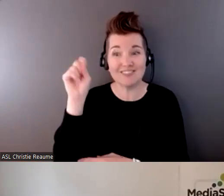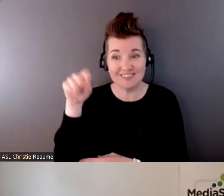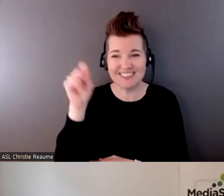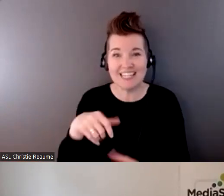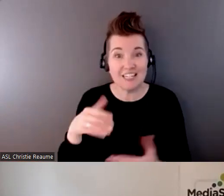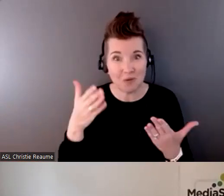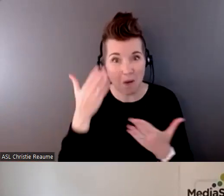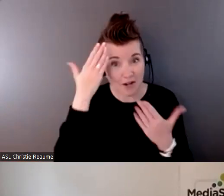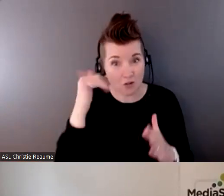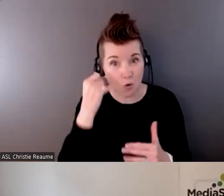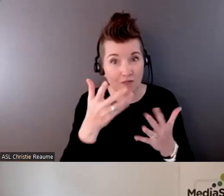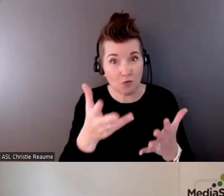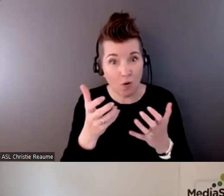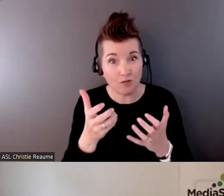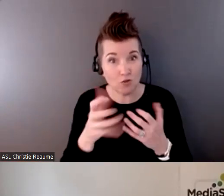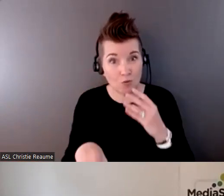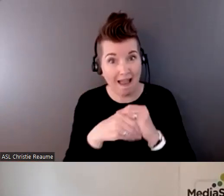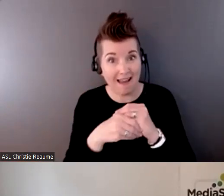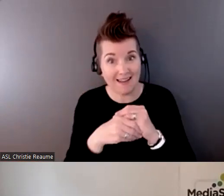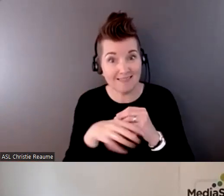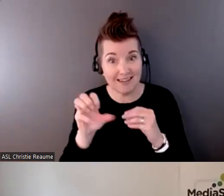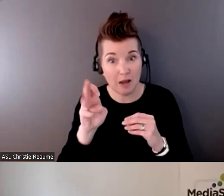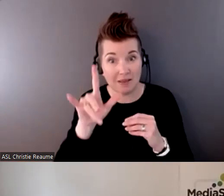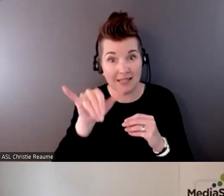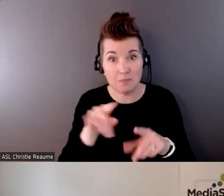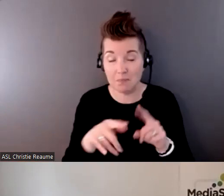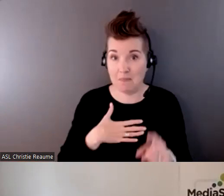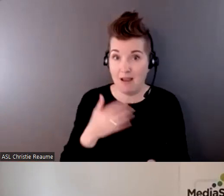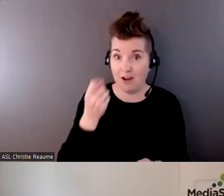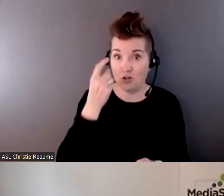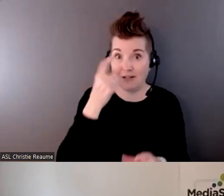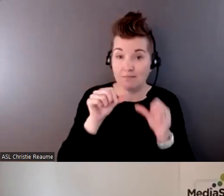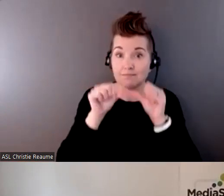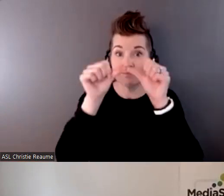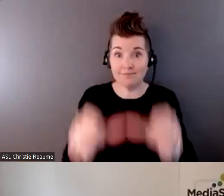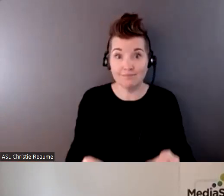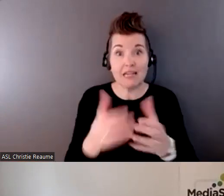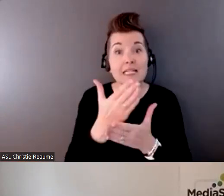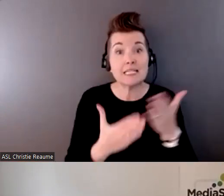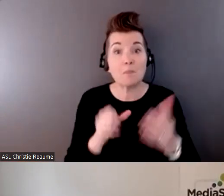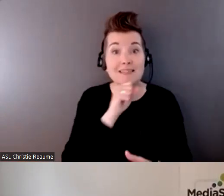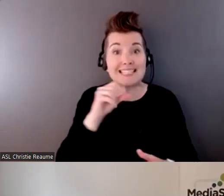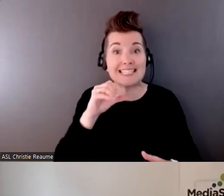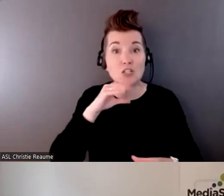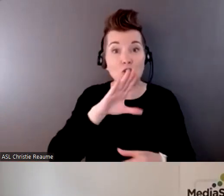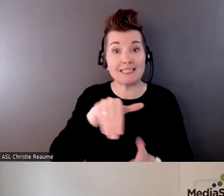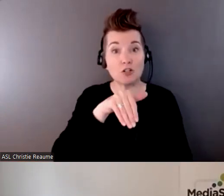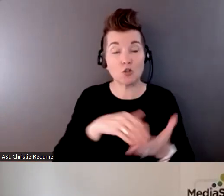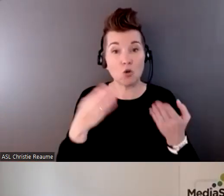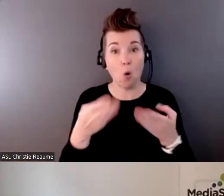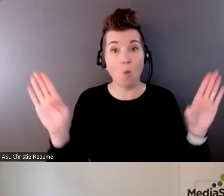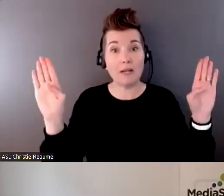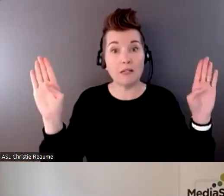add Emily but I know that they're very well received and they are continuing today even though some centers are open they're still continuing with that phone